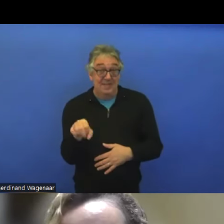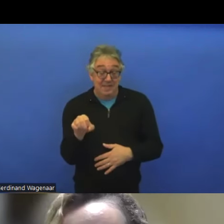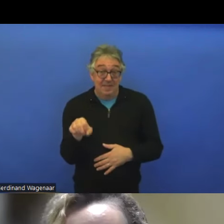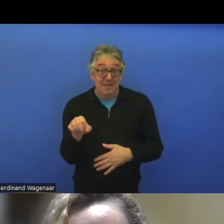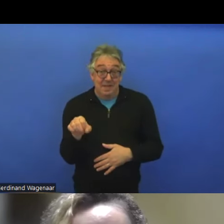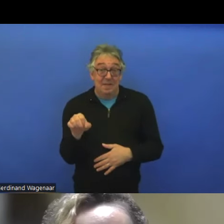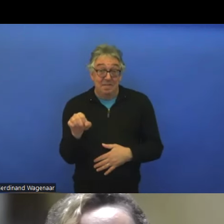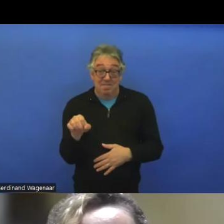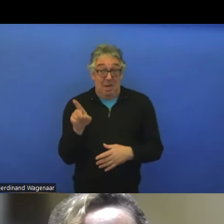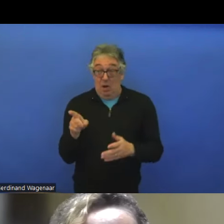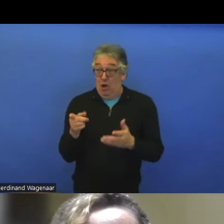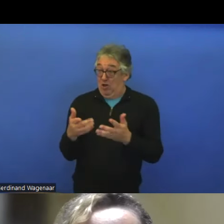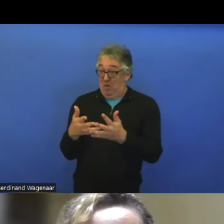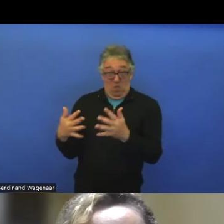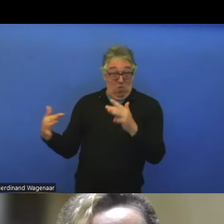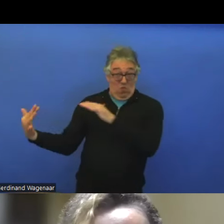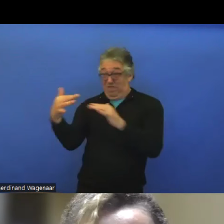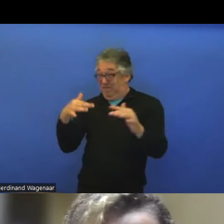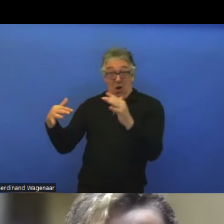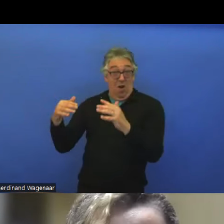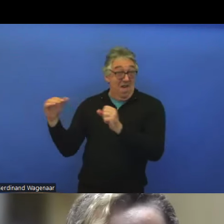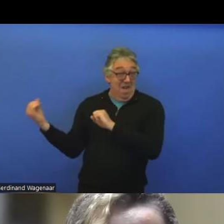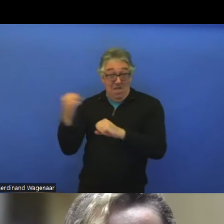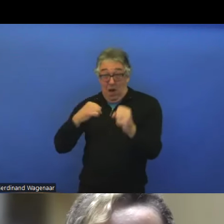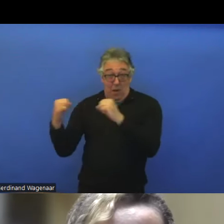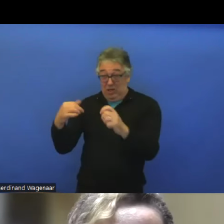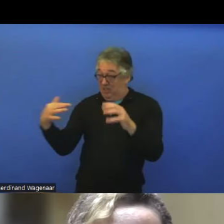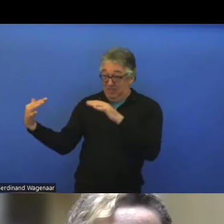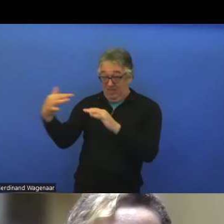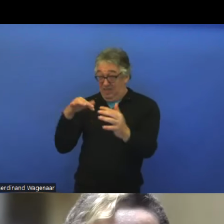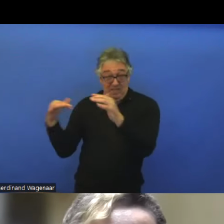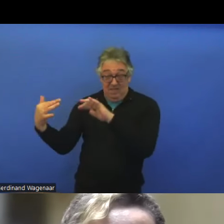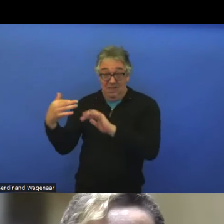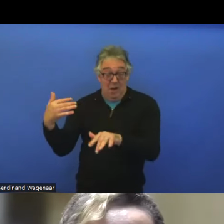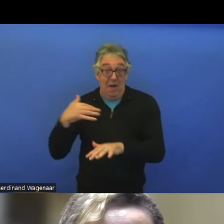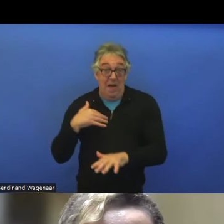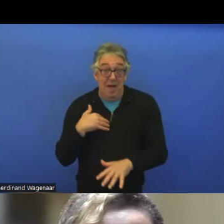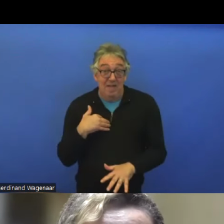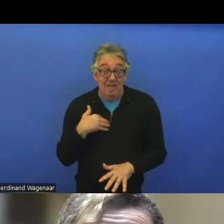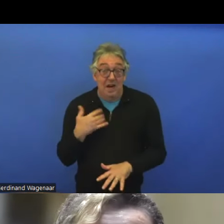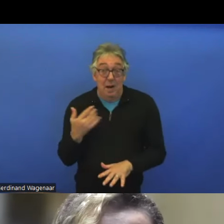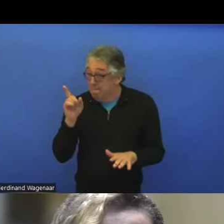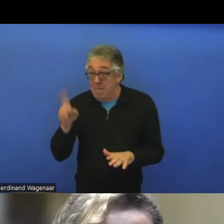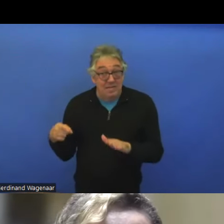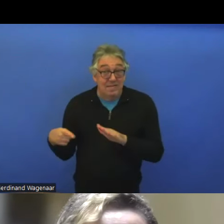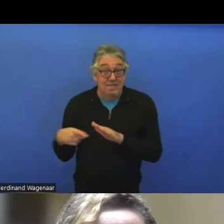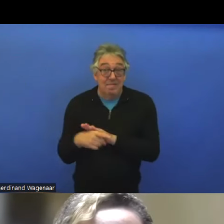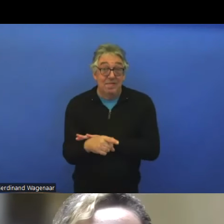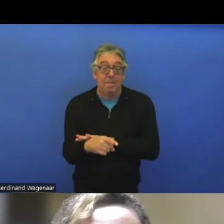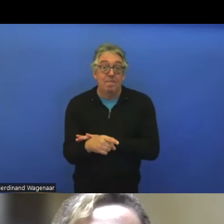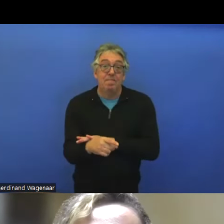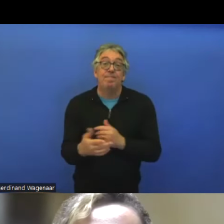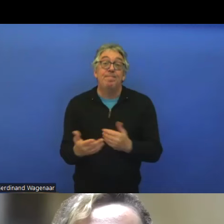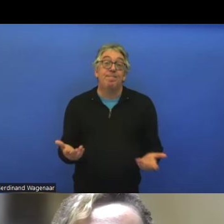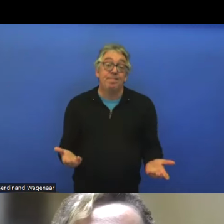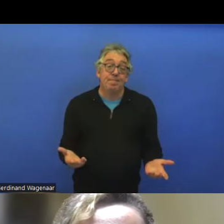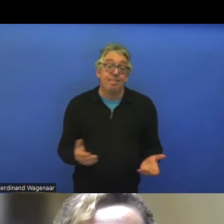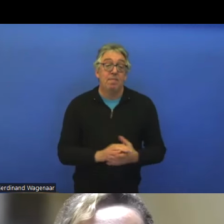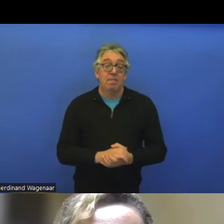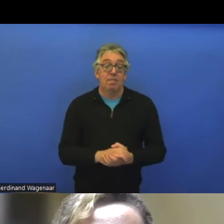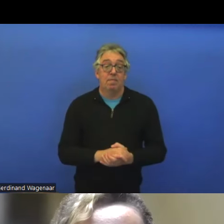generalized violence. So as you would notice, the definition that I just described is very individualized. It's based on